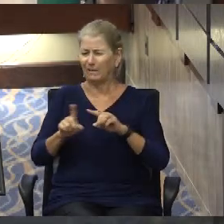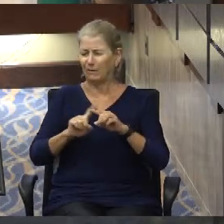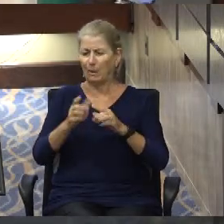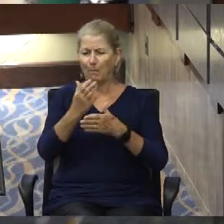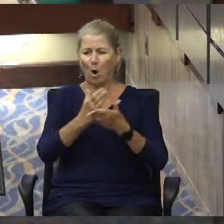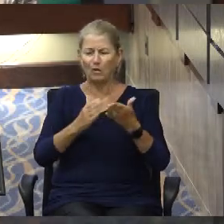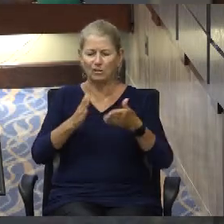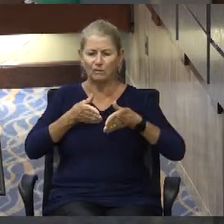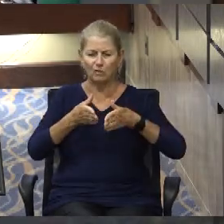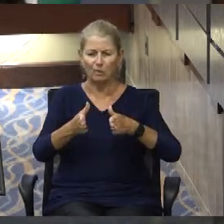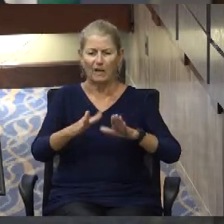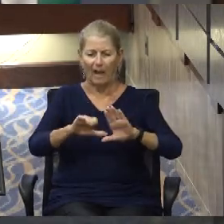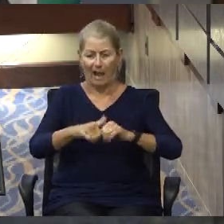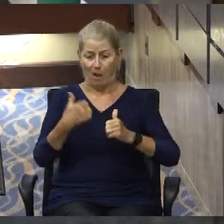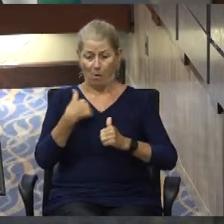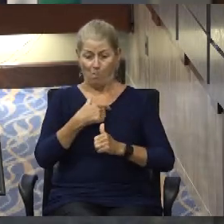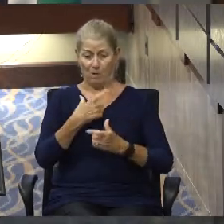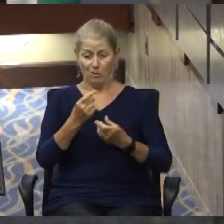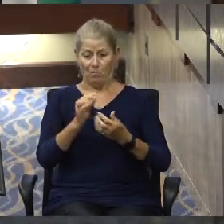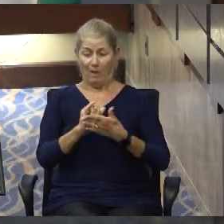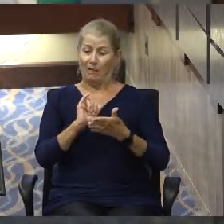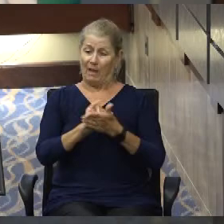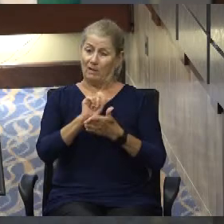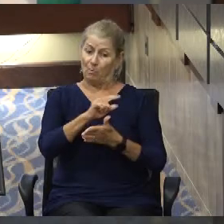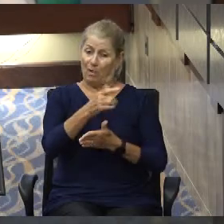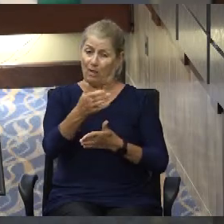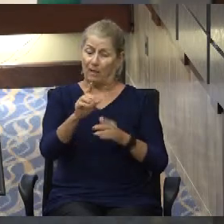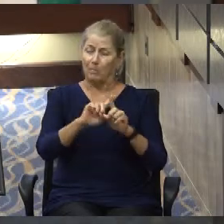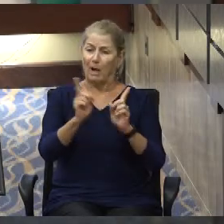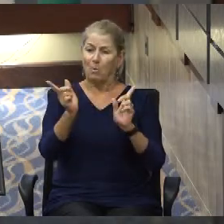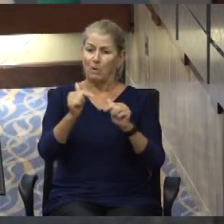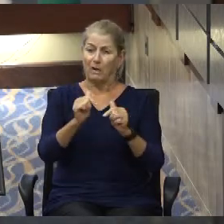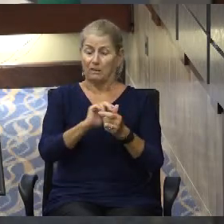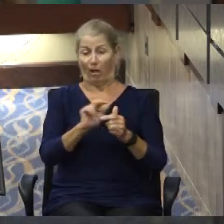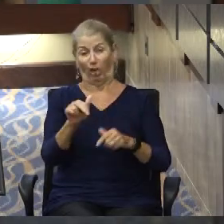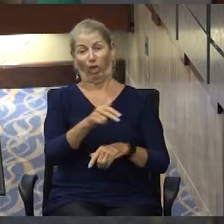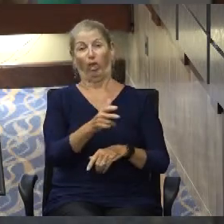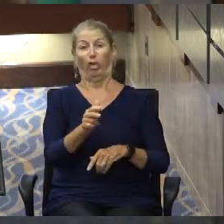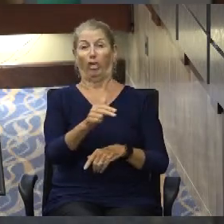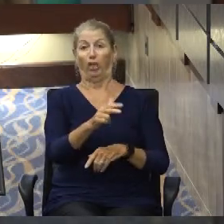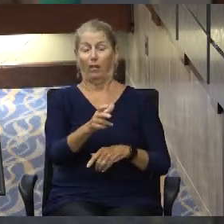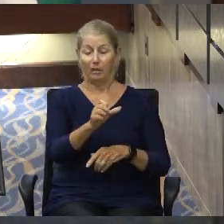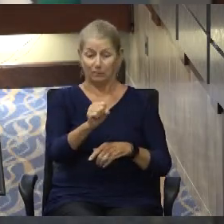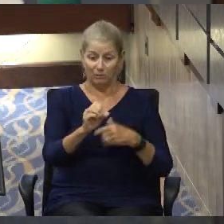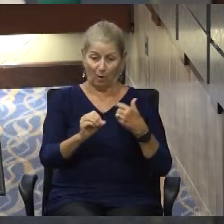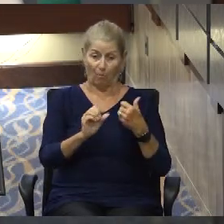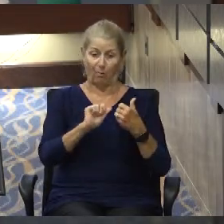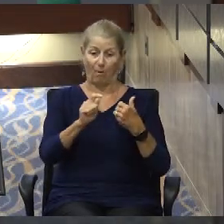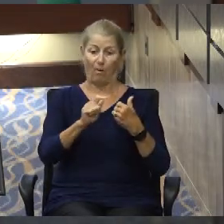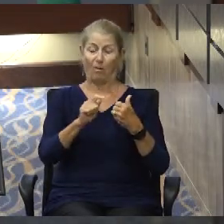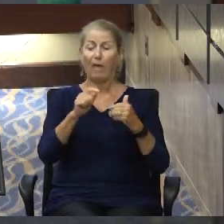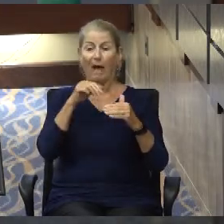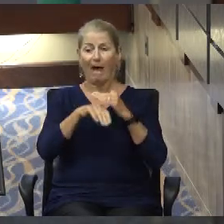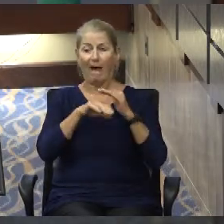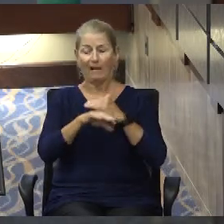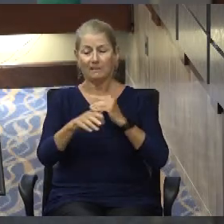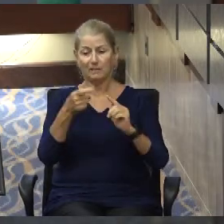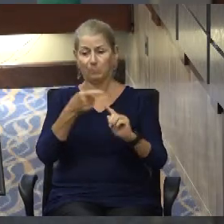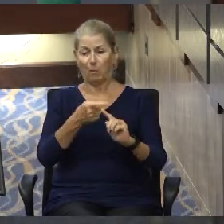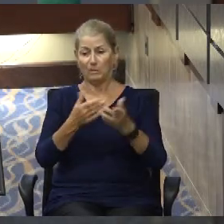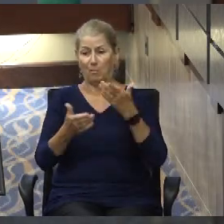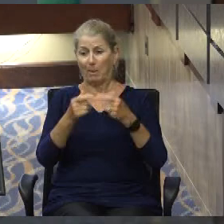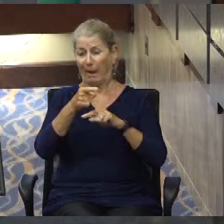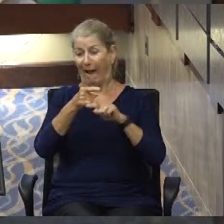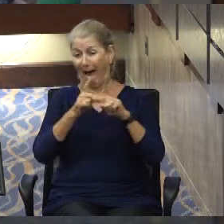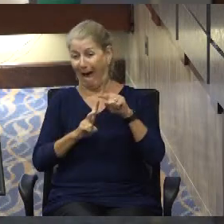and how we do it, it's one thing, but when it gets real squirrely, so all of the all of the access points, except for maybe like a half